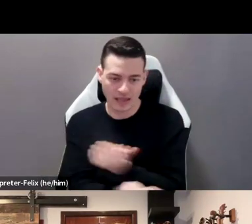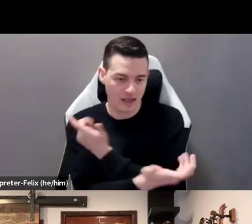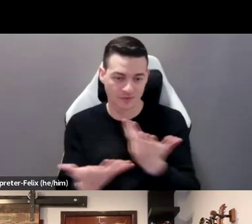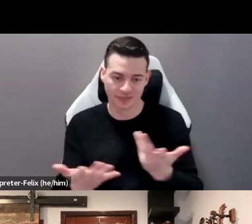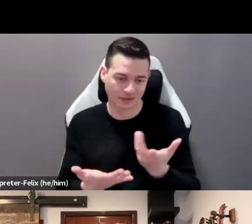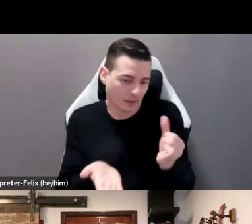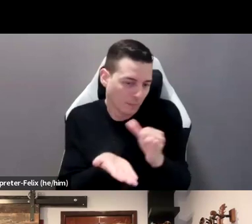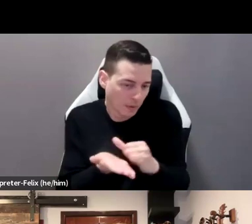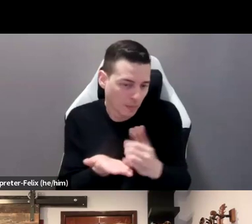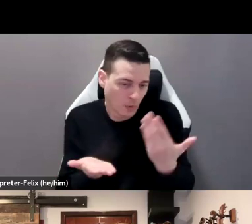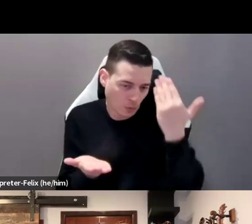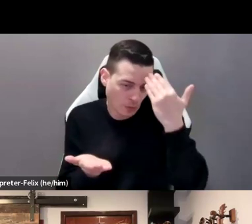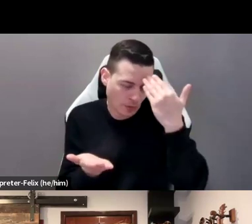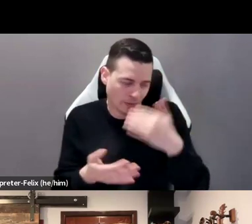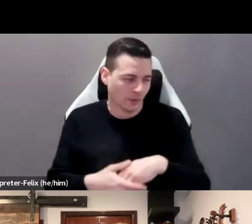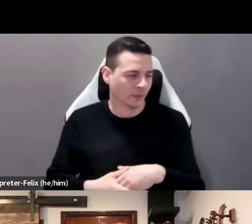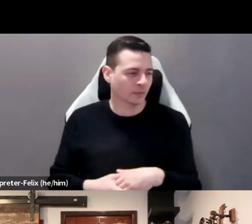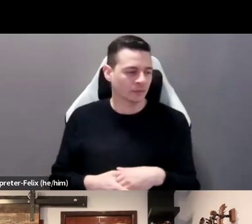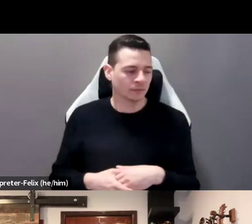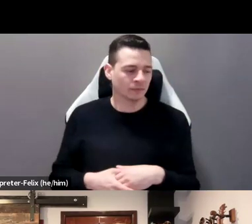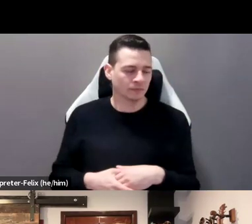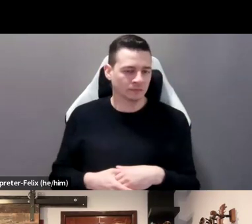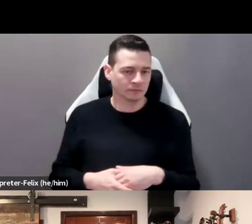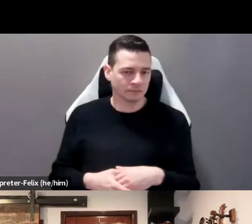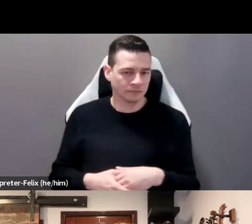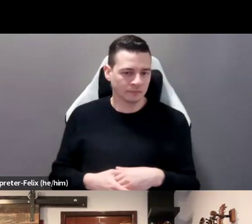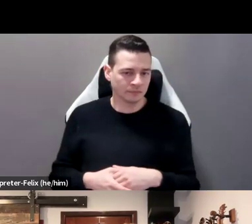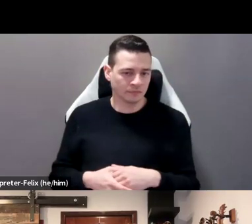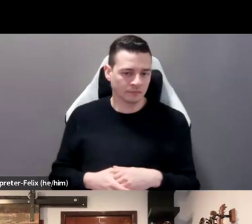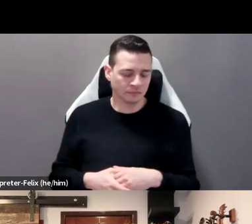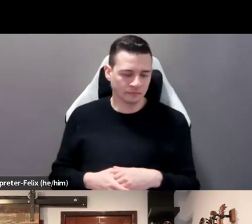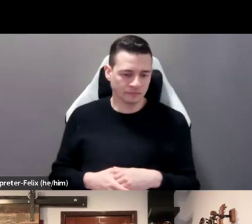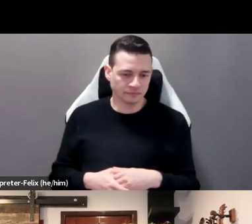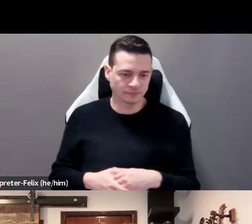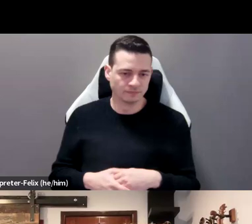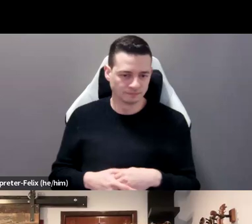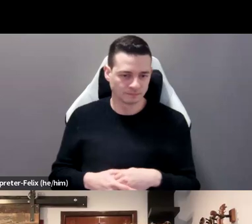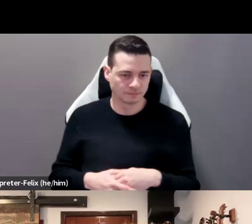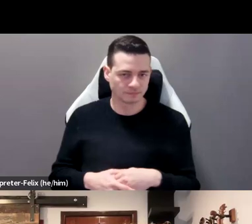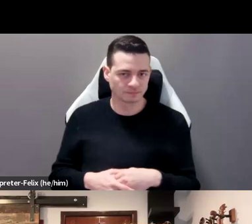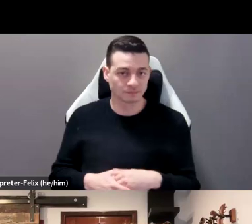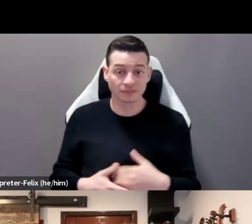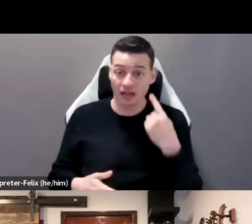asked the question about what went really well or what's going well at your campus, or tell us a story, tell us a